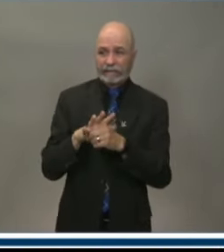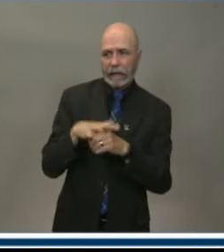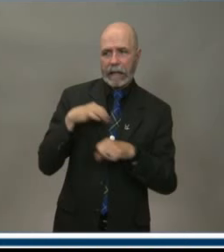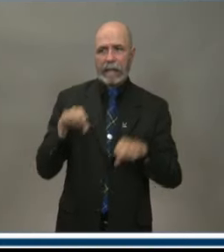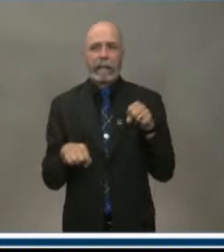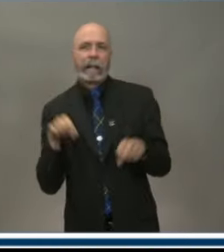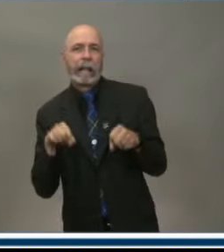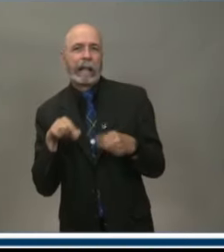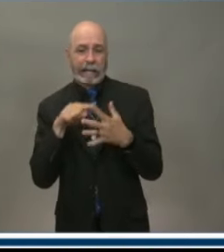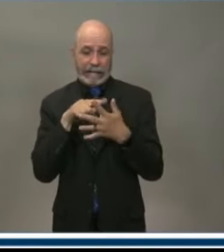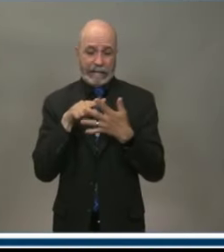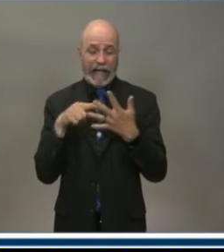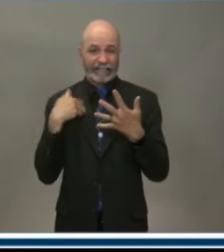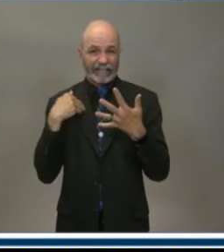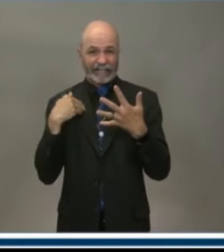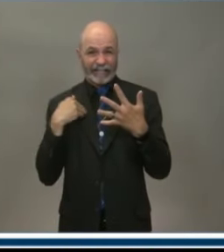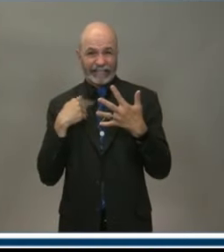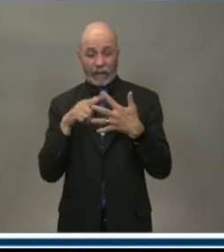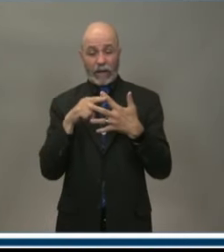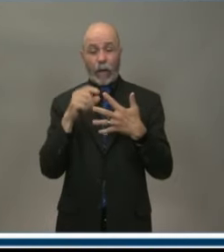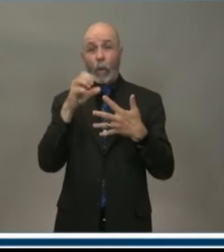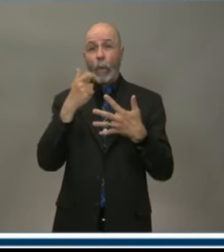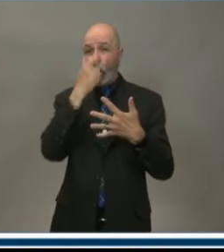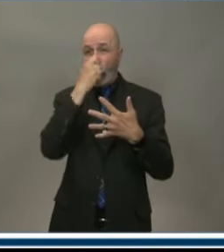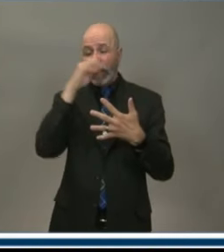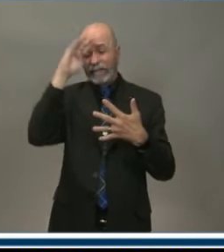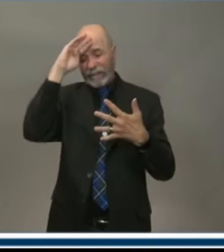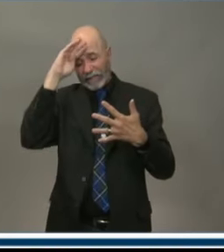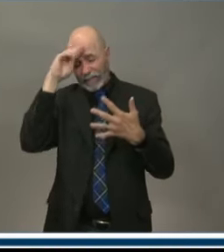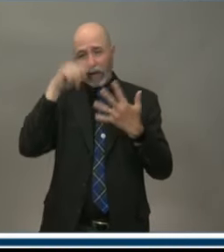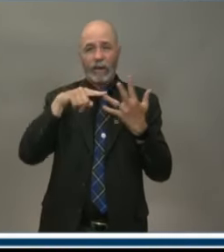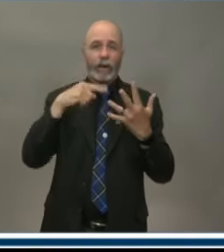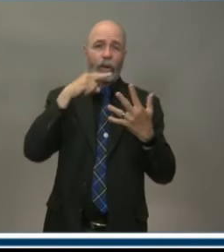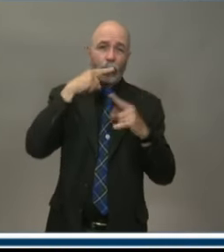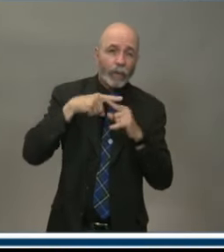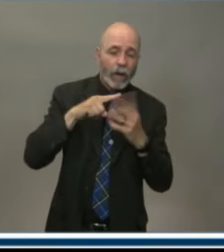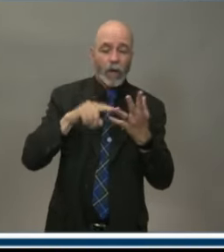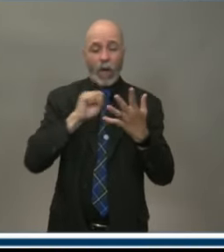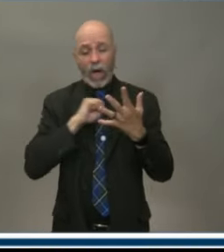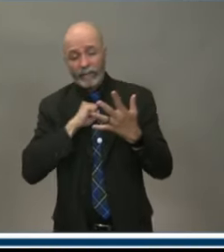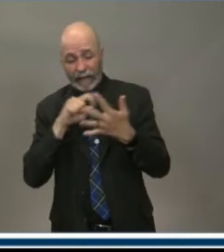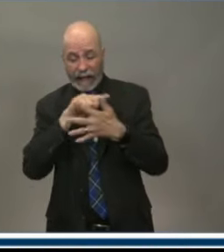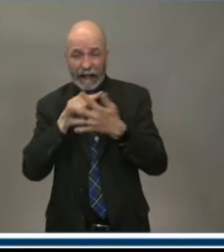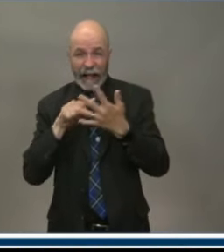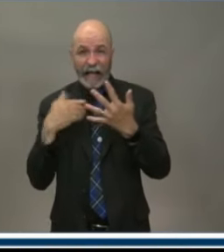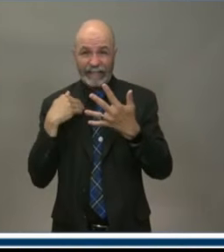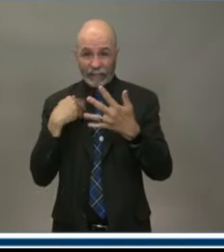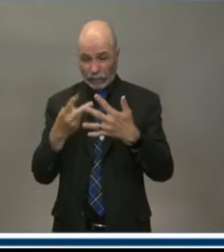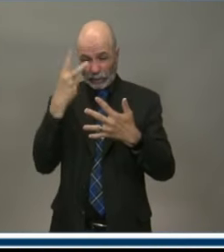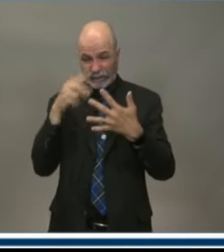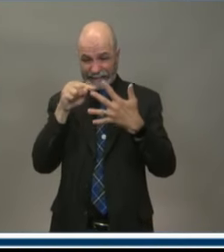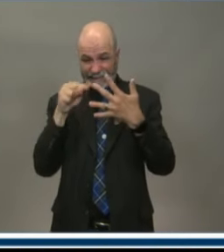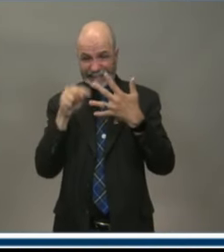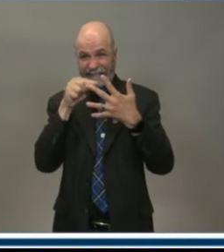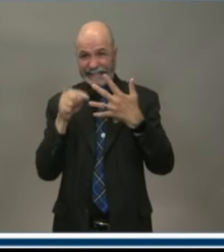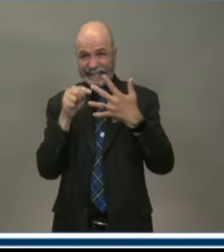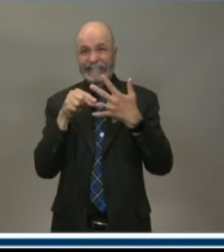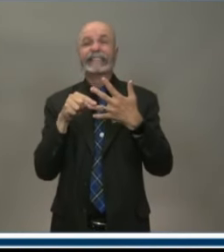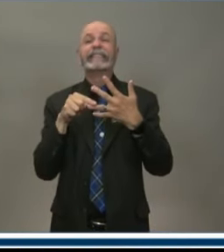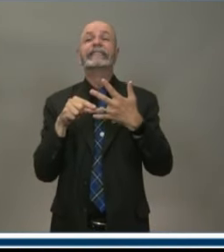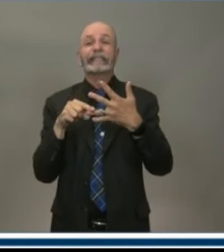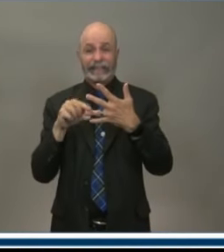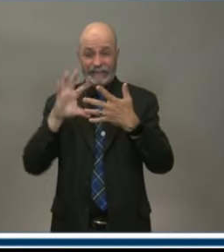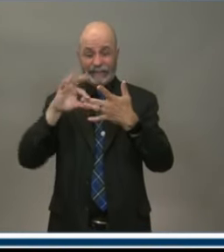of fever, new or worsening cough, a headache, sore throat, or stuffy nose, we want you to